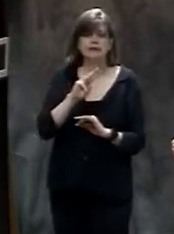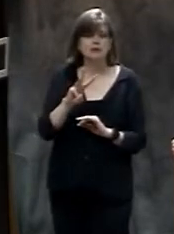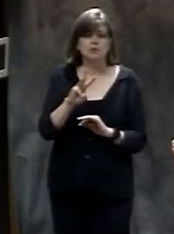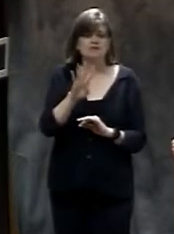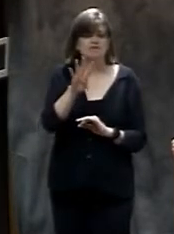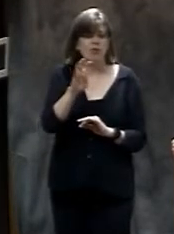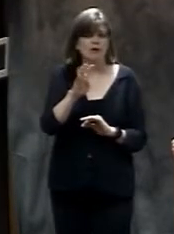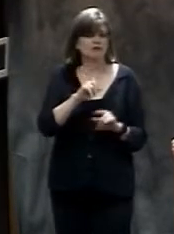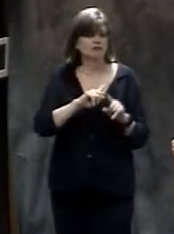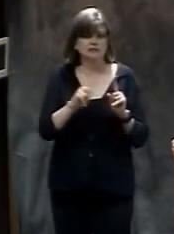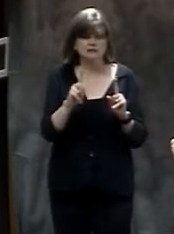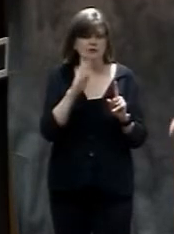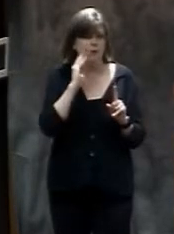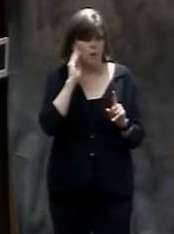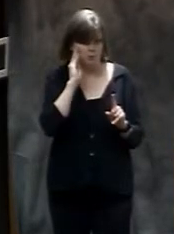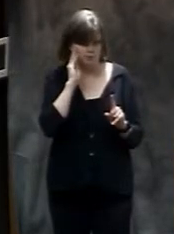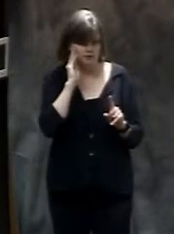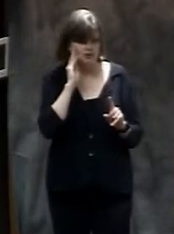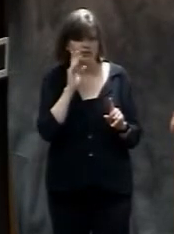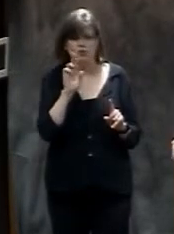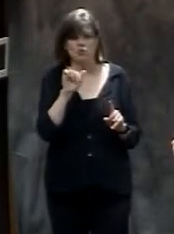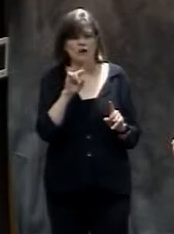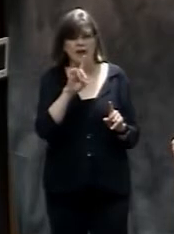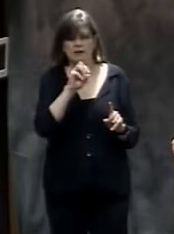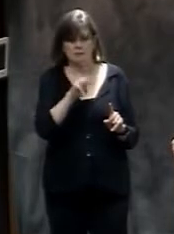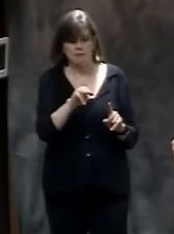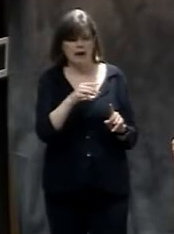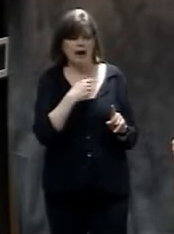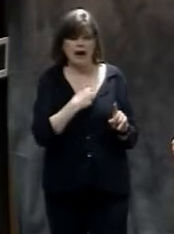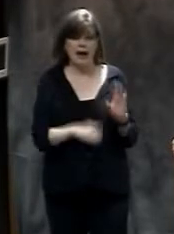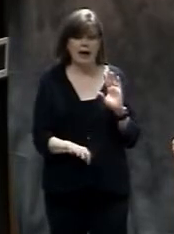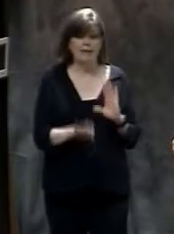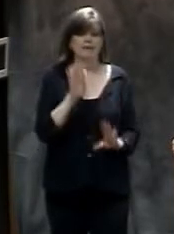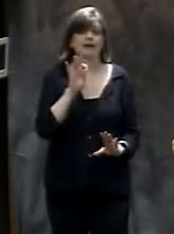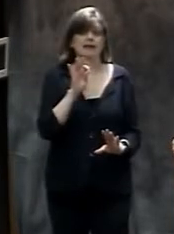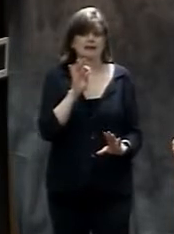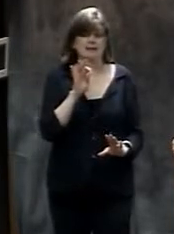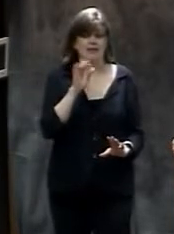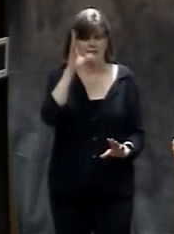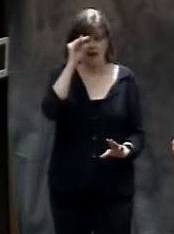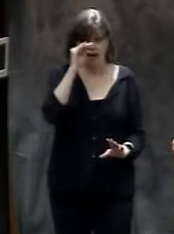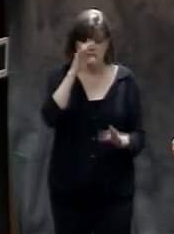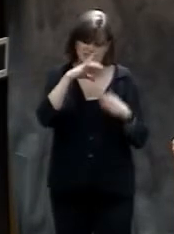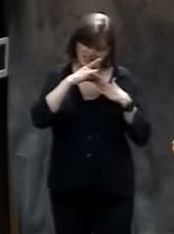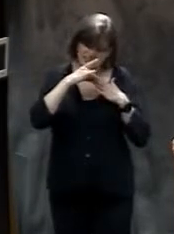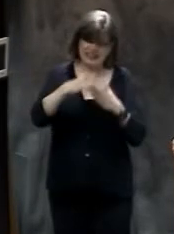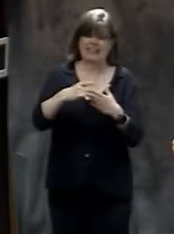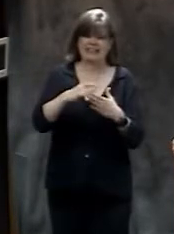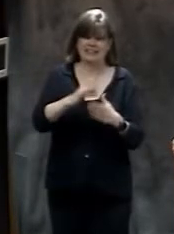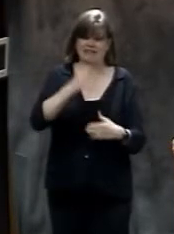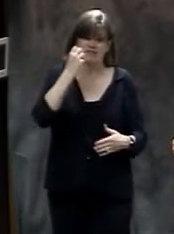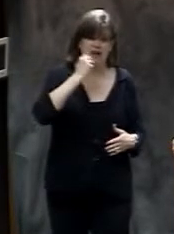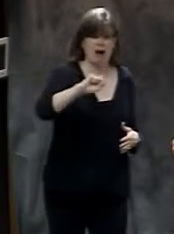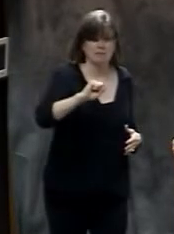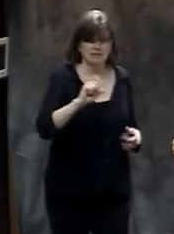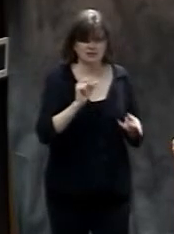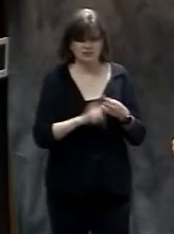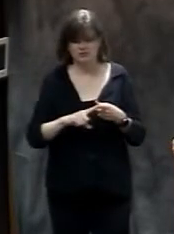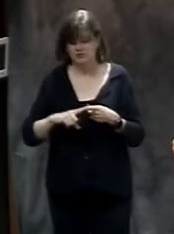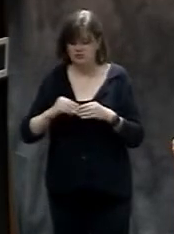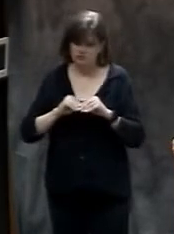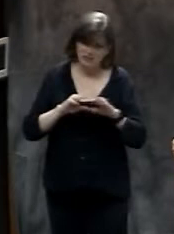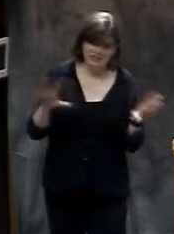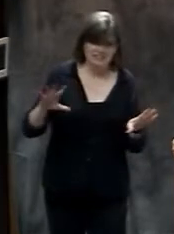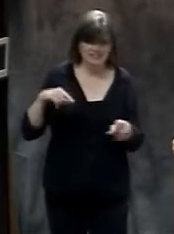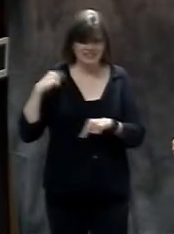them. I happened to draw randomly the guy who was leading the opposition to the release of these genetically modified sterile